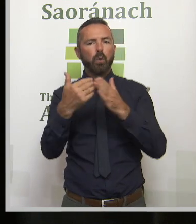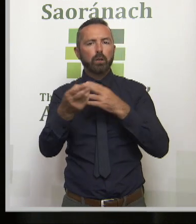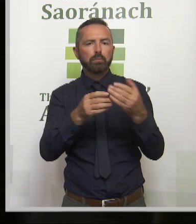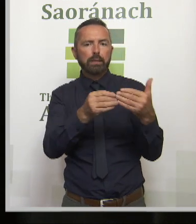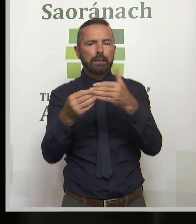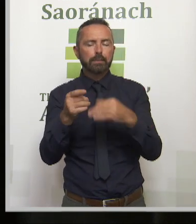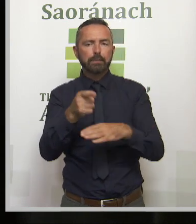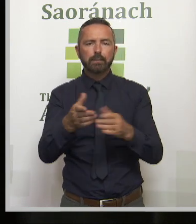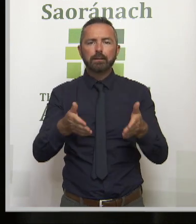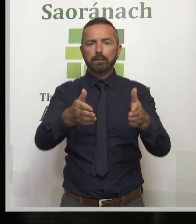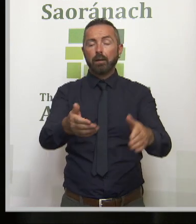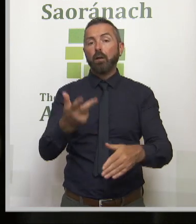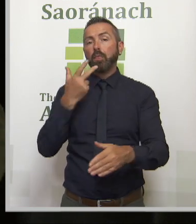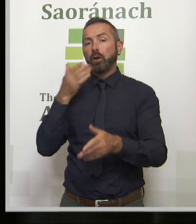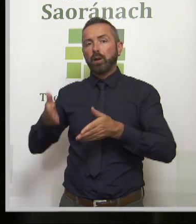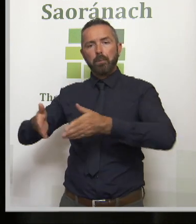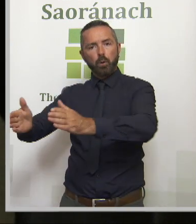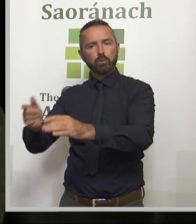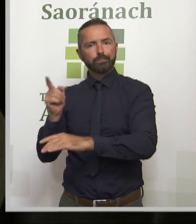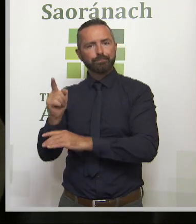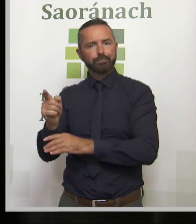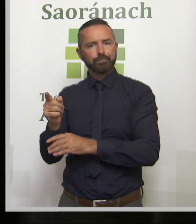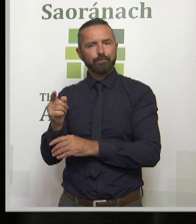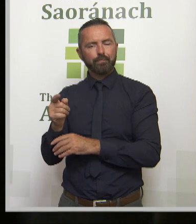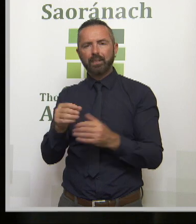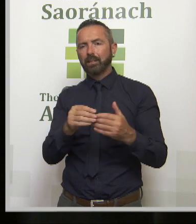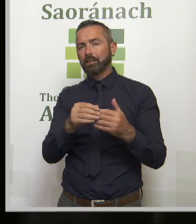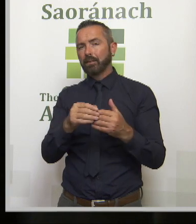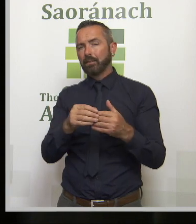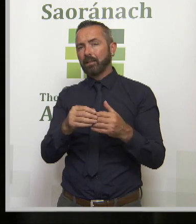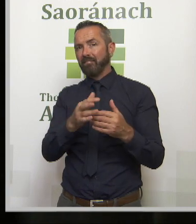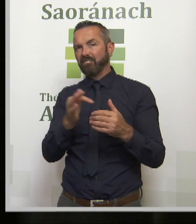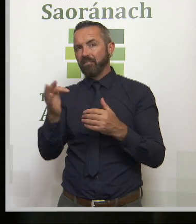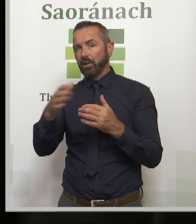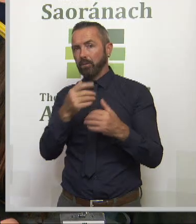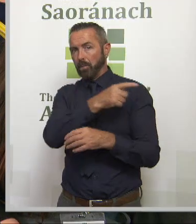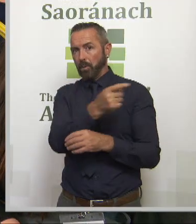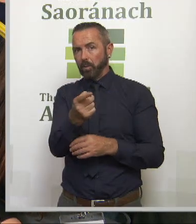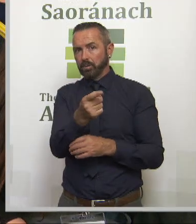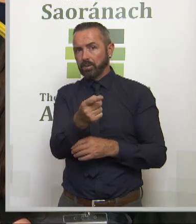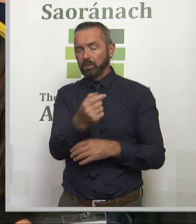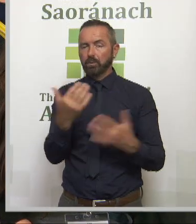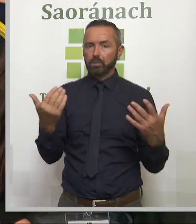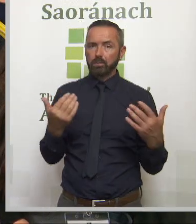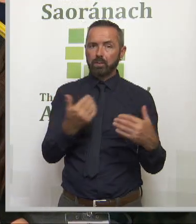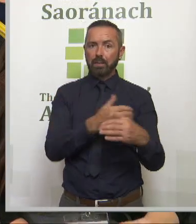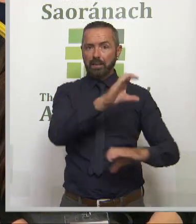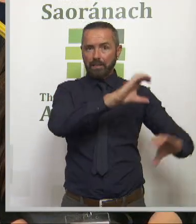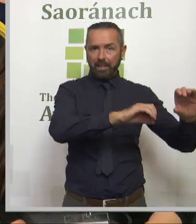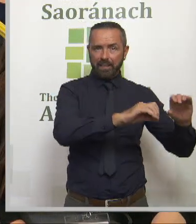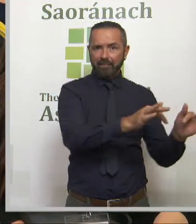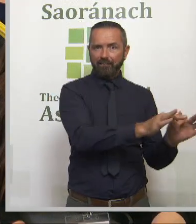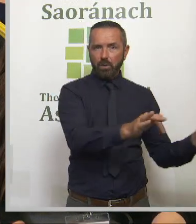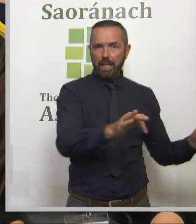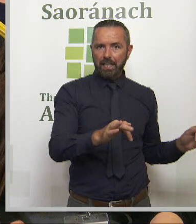But the third approach, which in a way follows on from those, it's like building a house. So the foundation is the science in terms